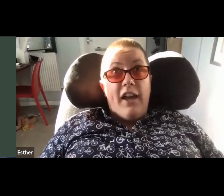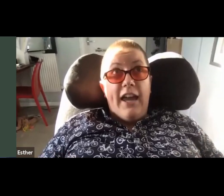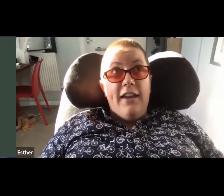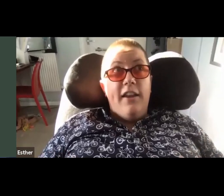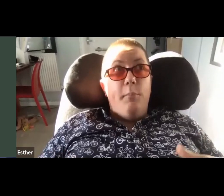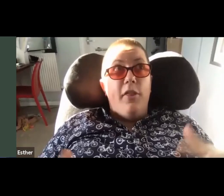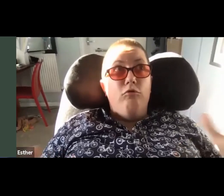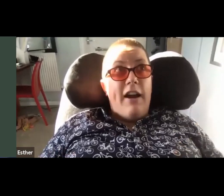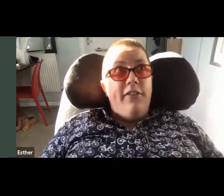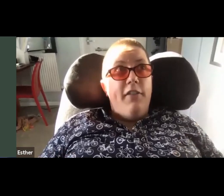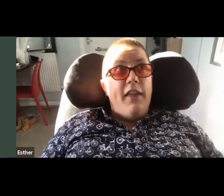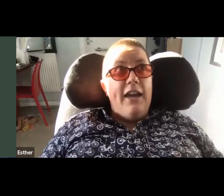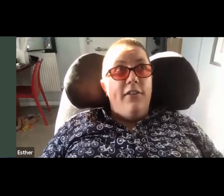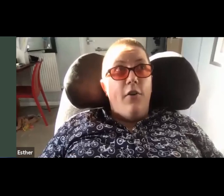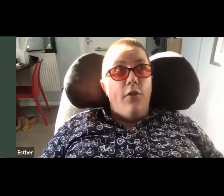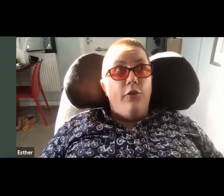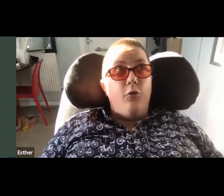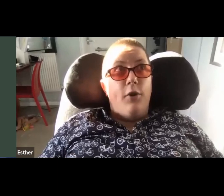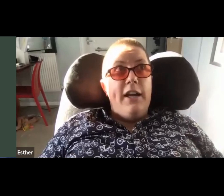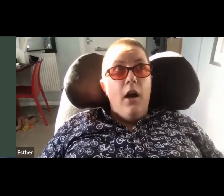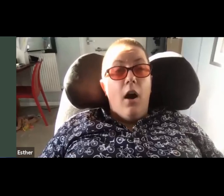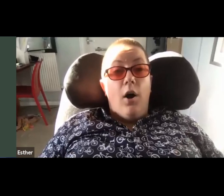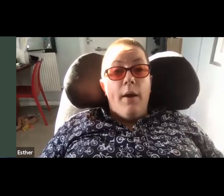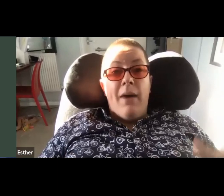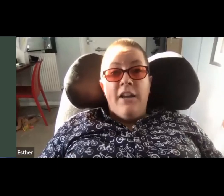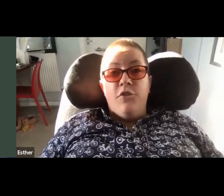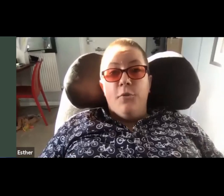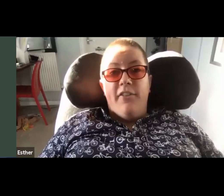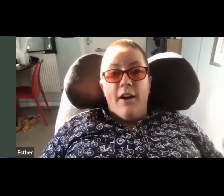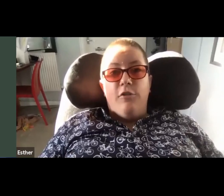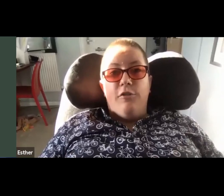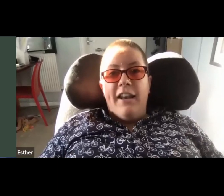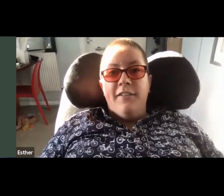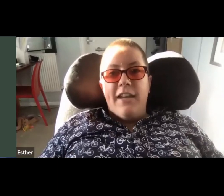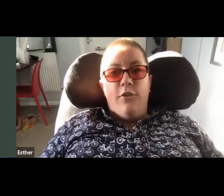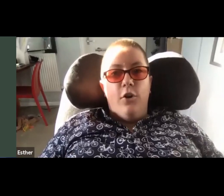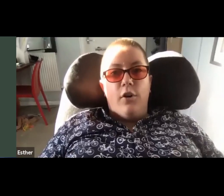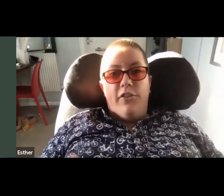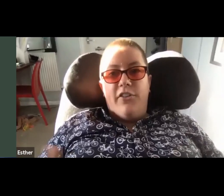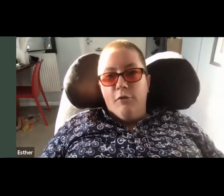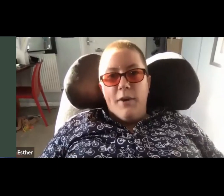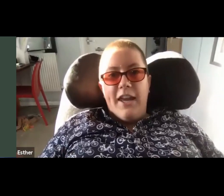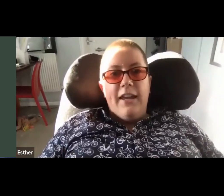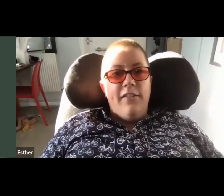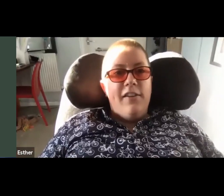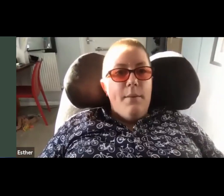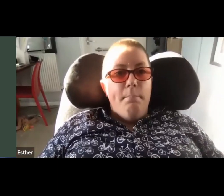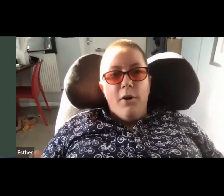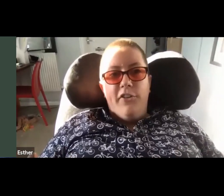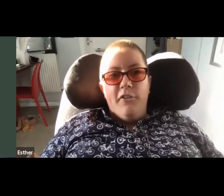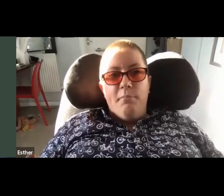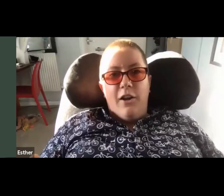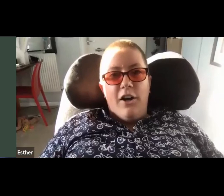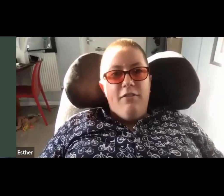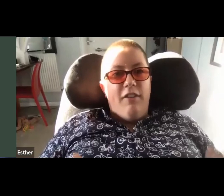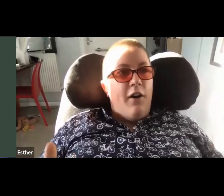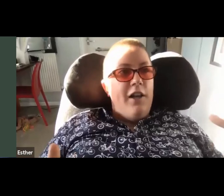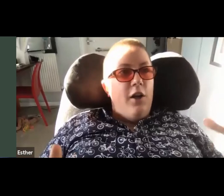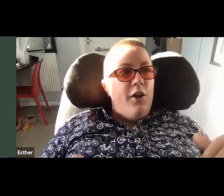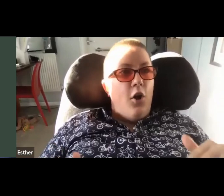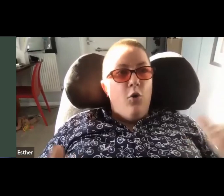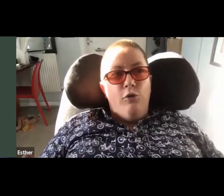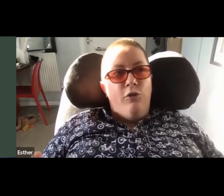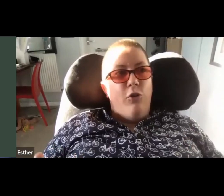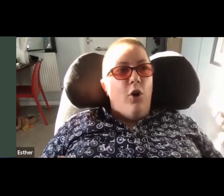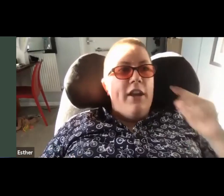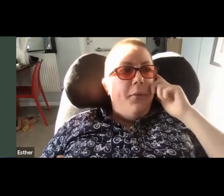of the cases, but the rest of the cases on the street I managed myself, and it took several years, most of my life, and I